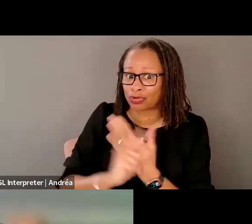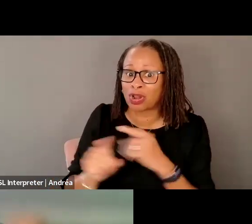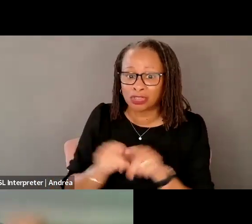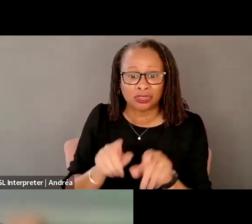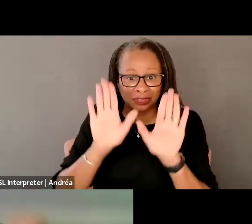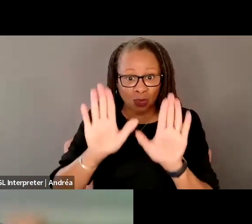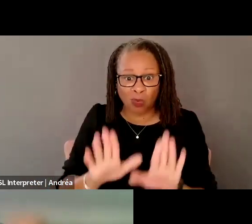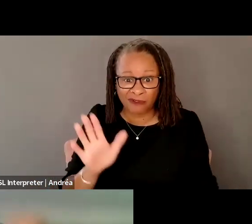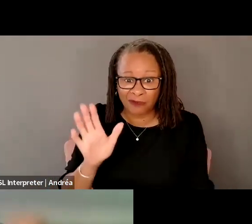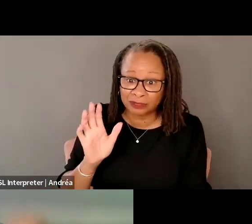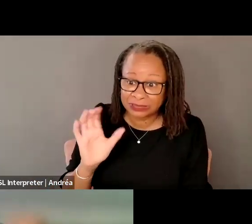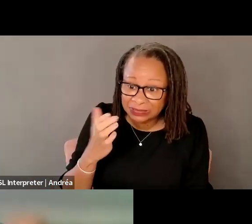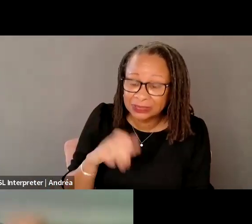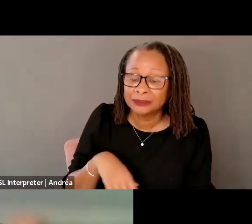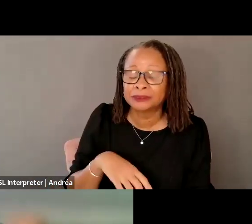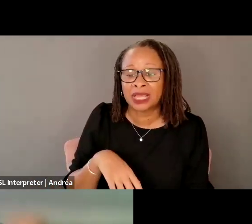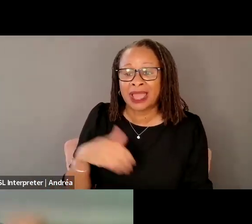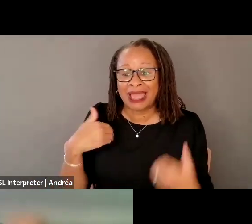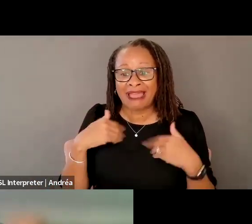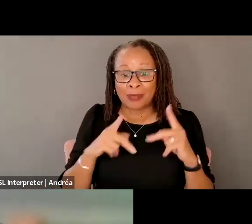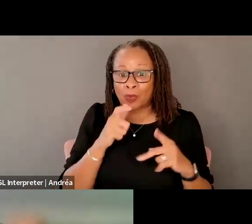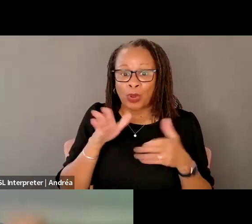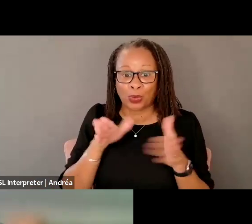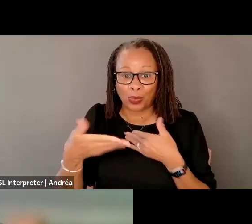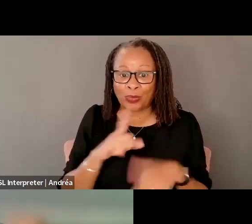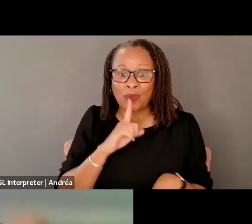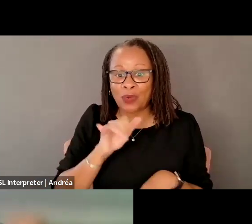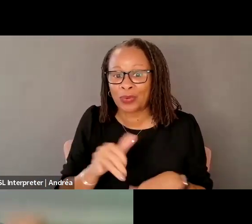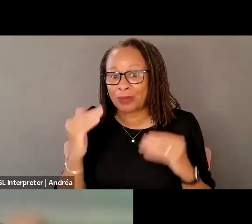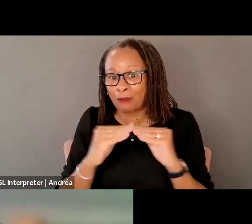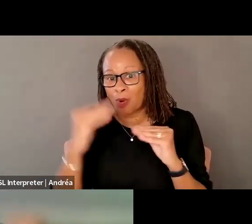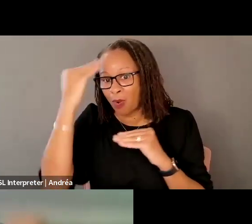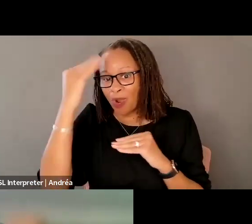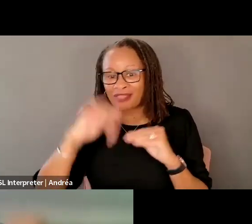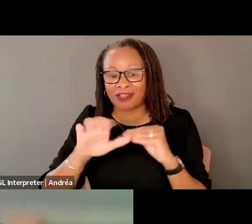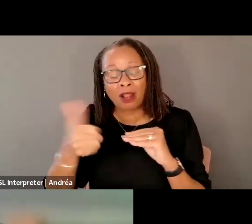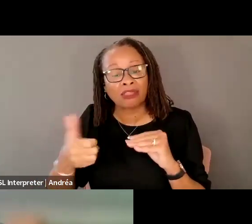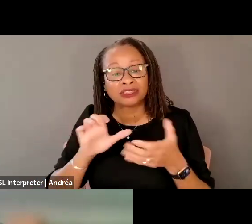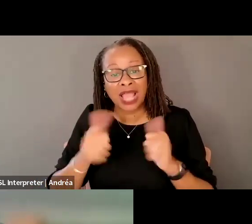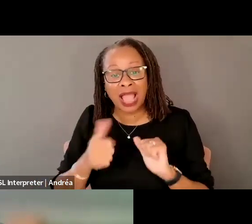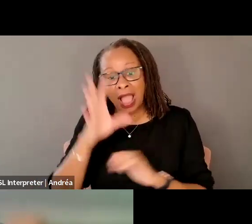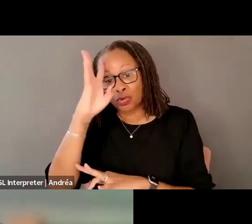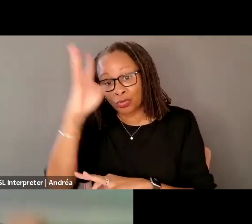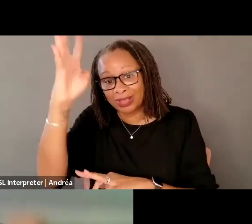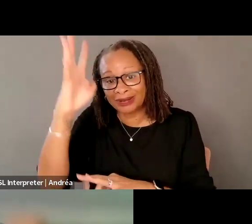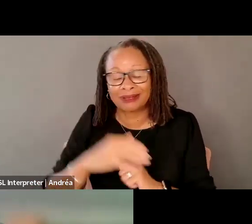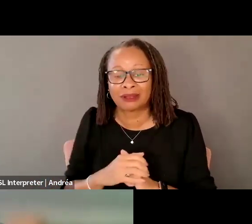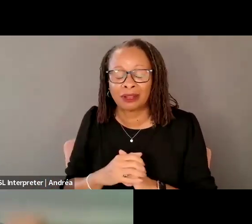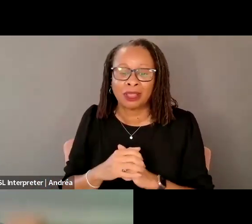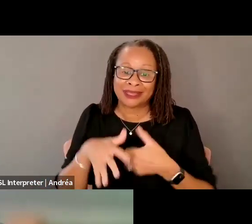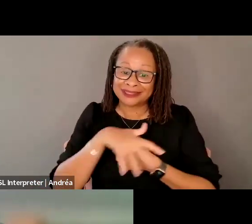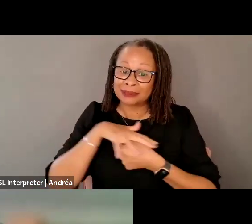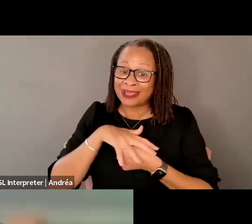great. I'm sure folks in this room are more aware than others just how creating